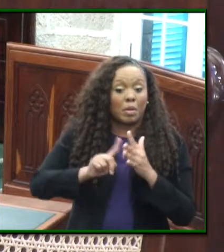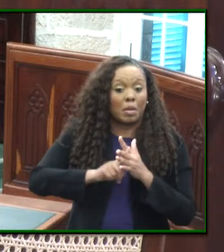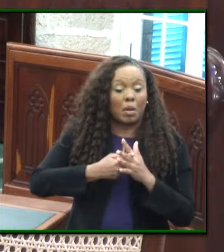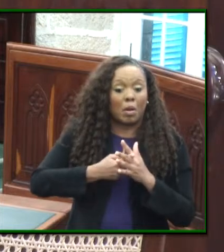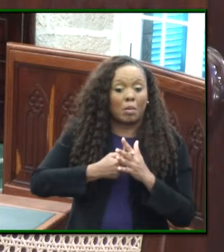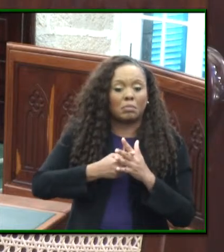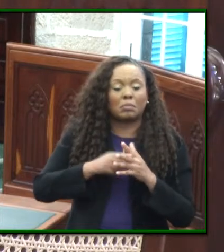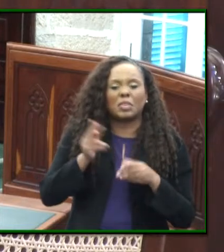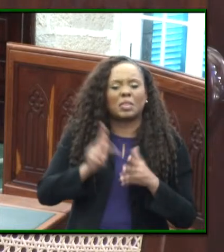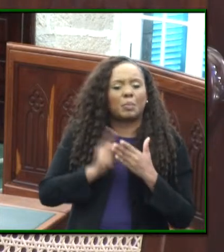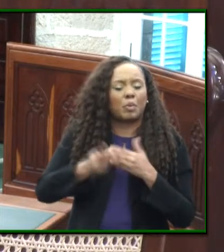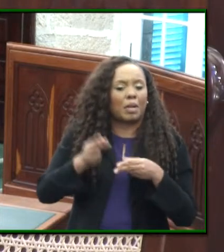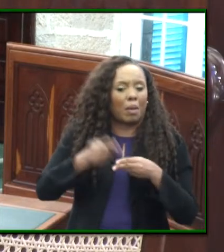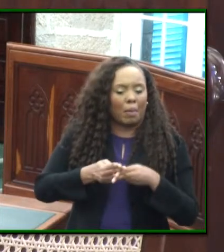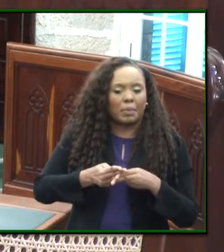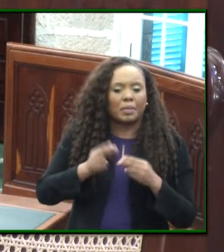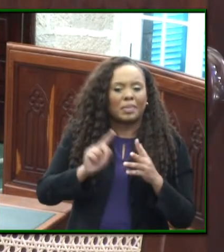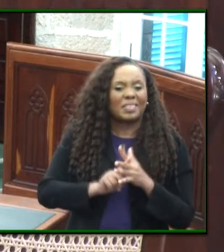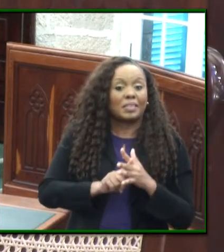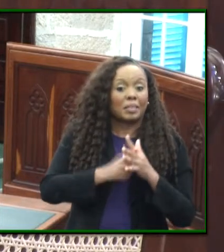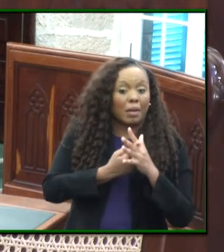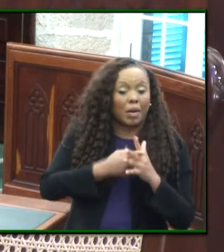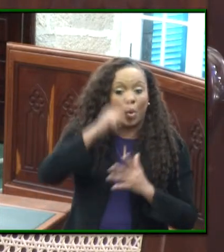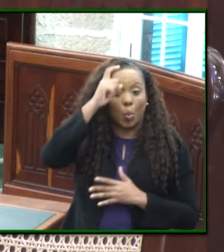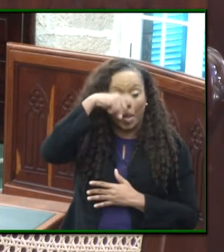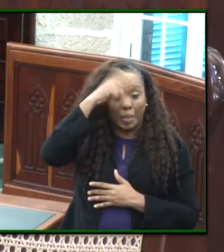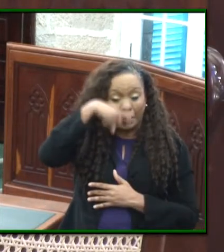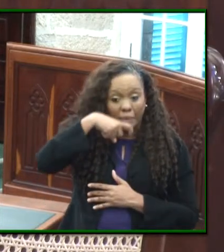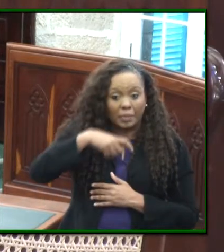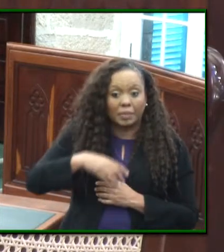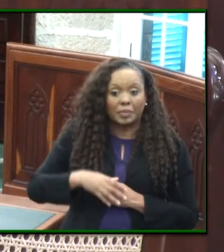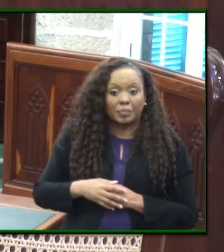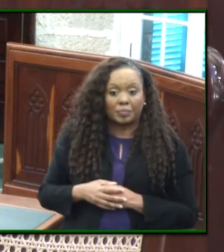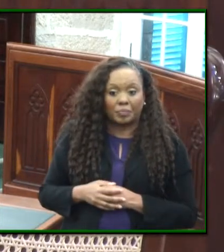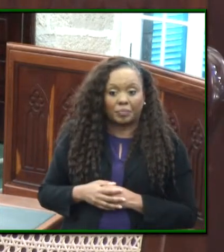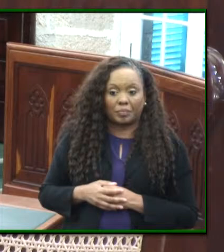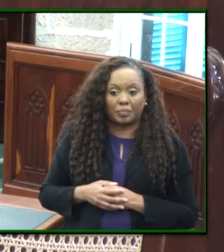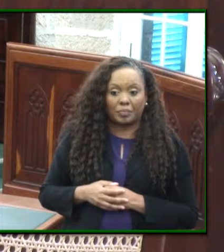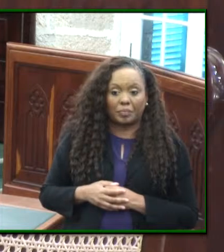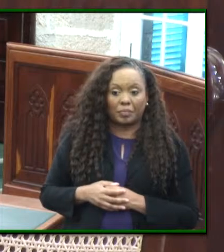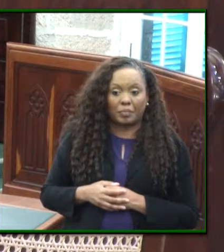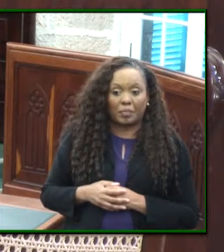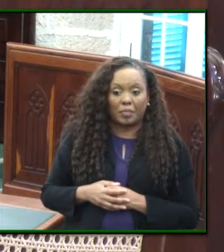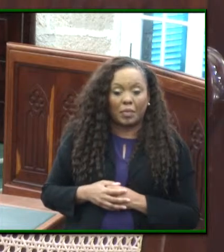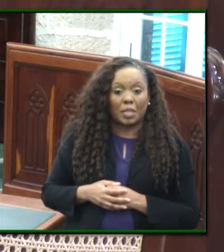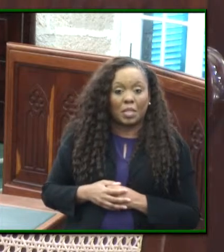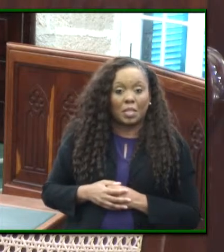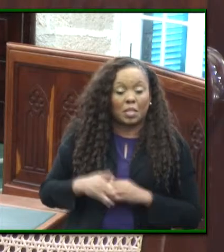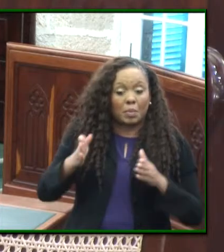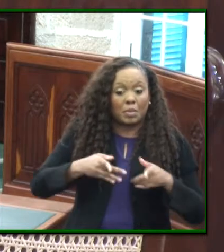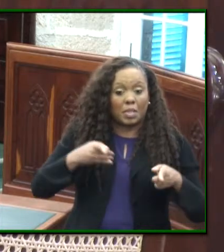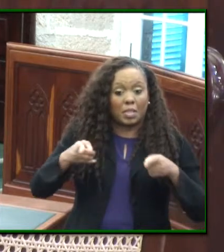managed and coordinated by a consultant within this government?